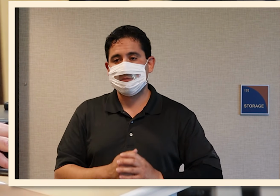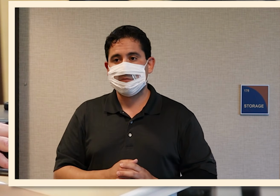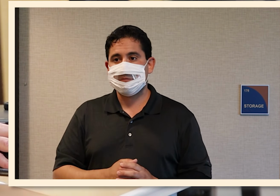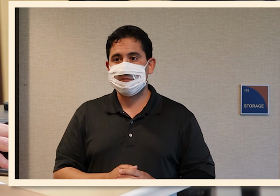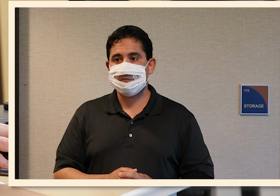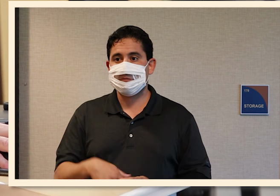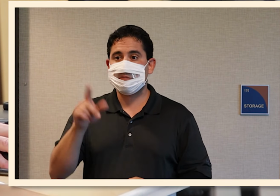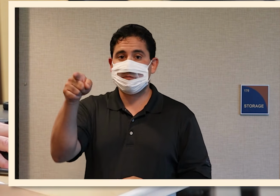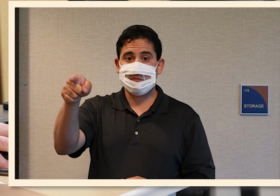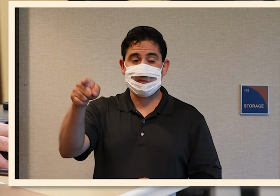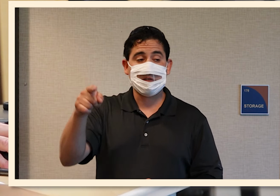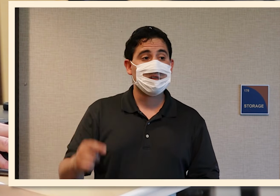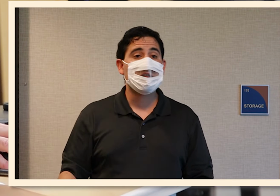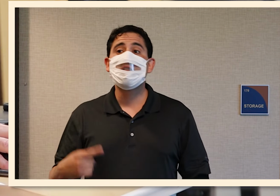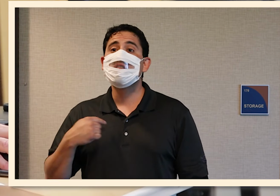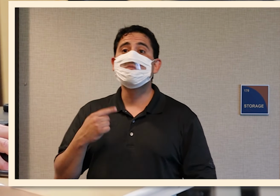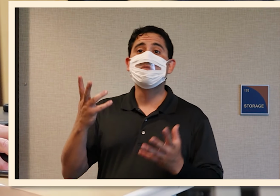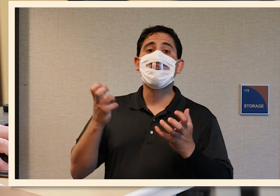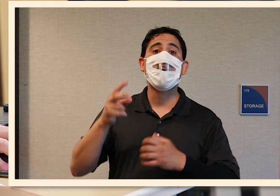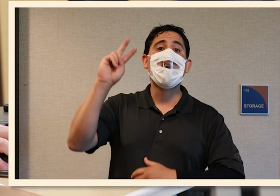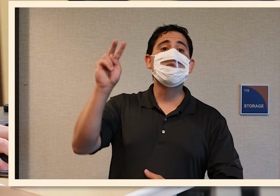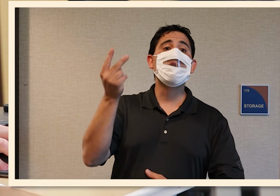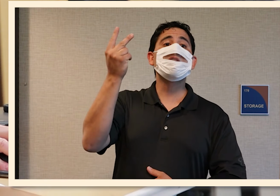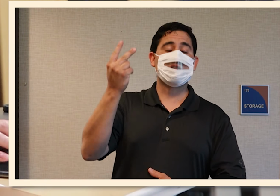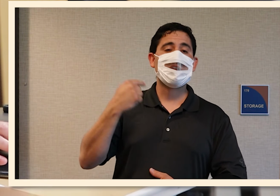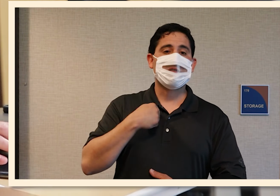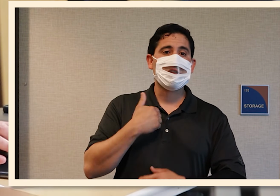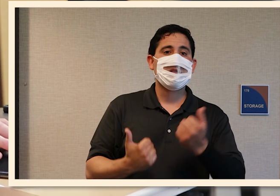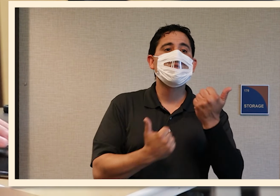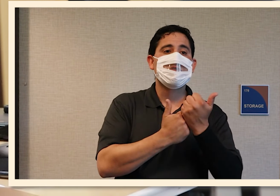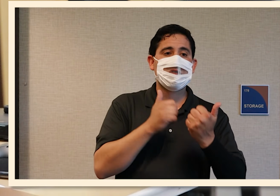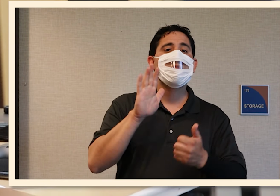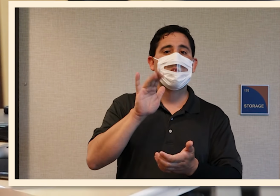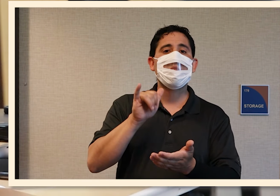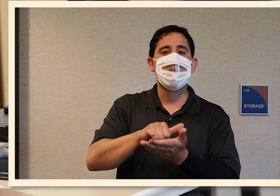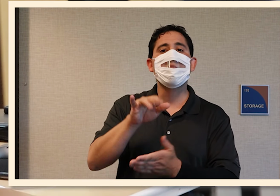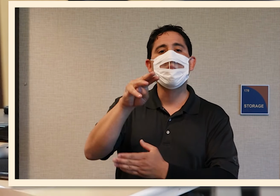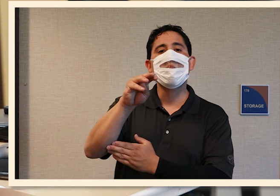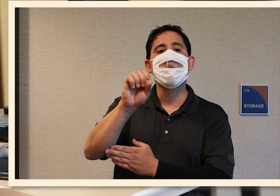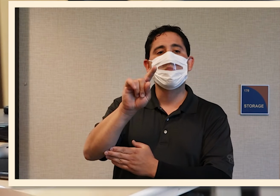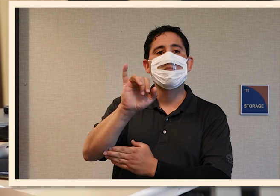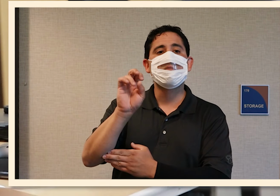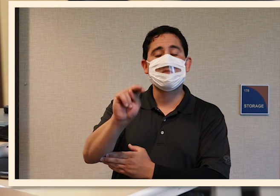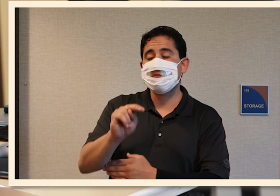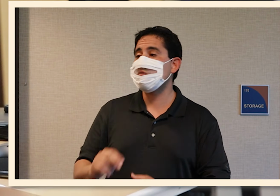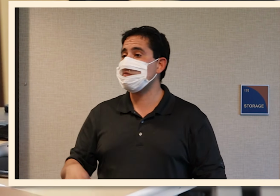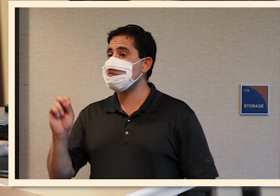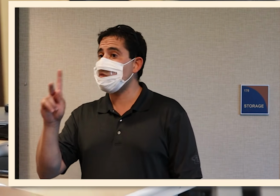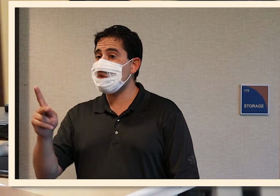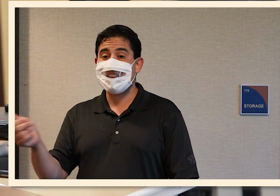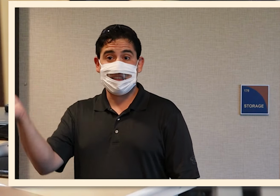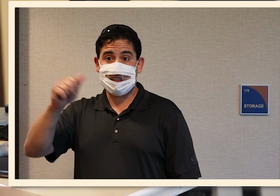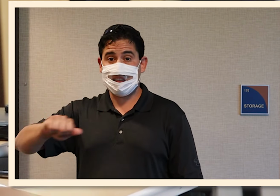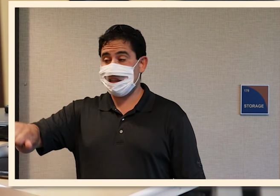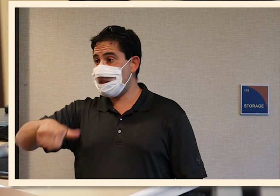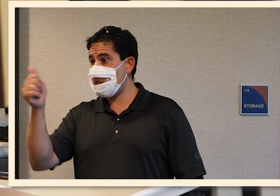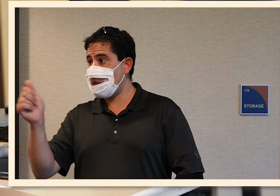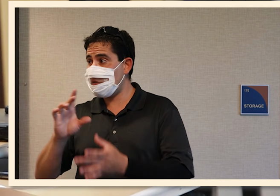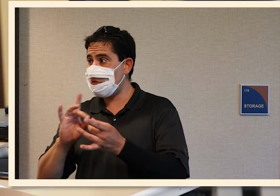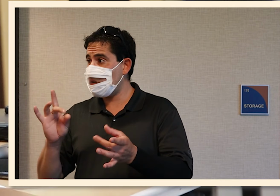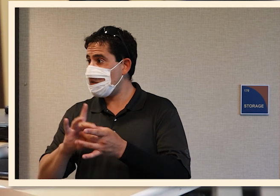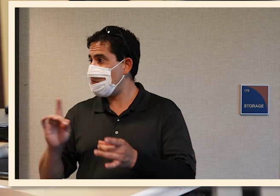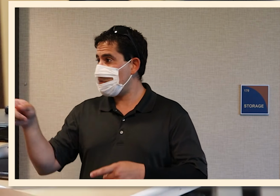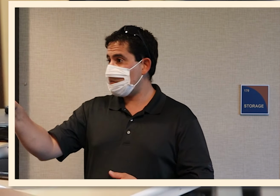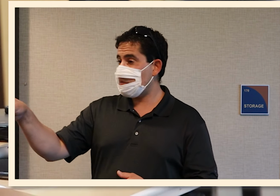I'd like to second that motion. Okay, we have a motion and a second. Do we have any other comments that people would like to